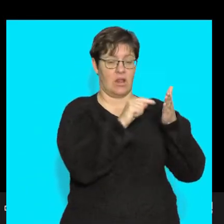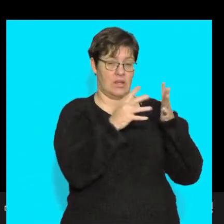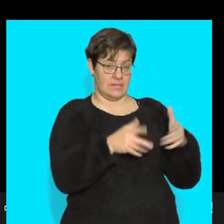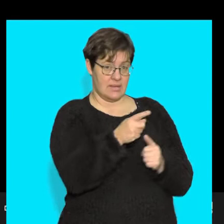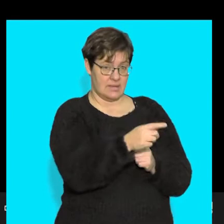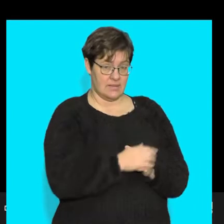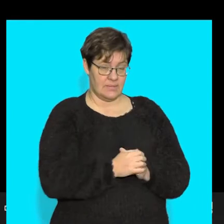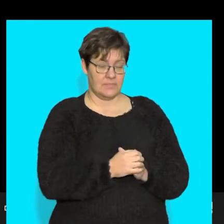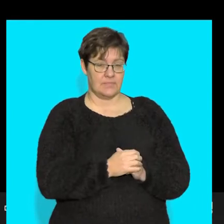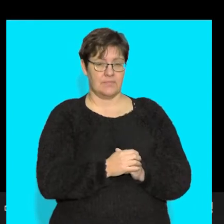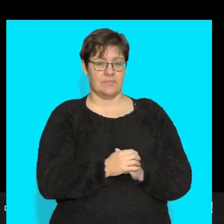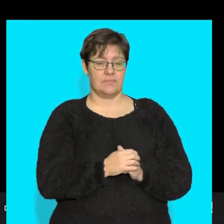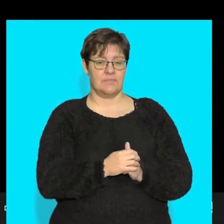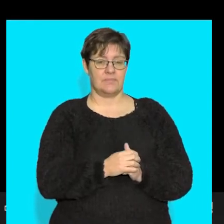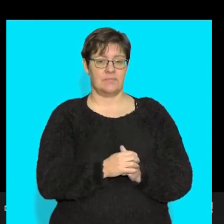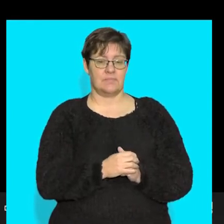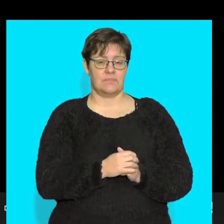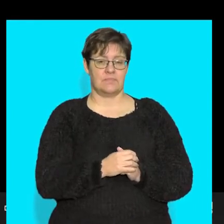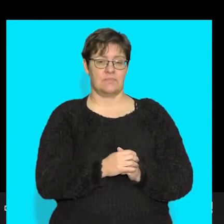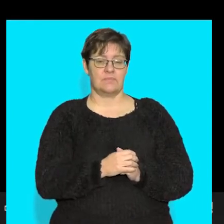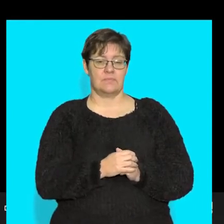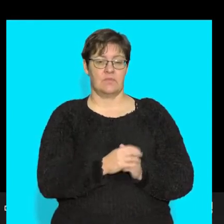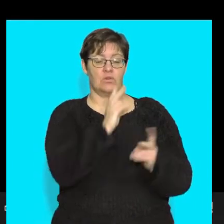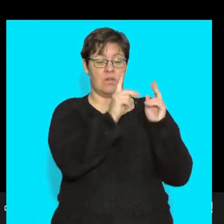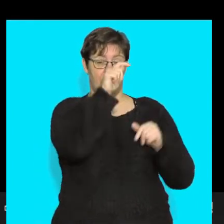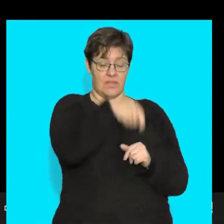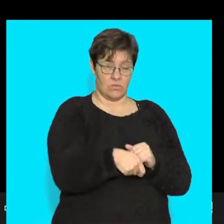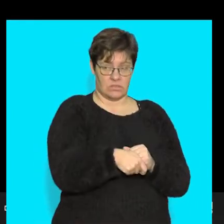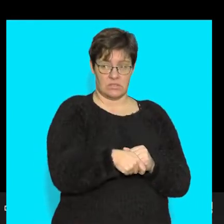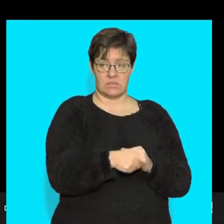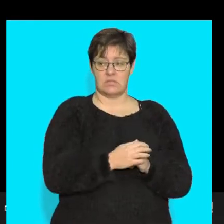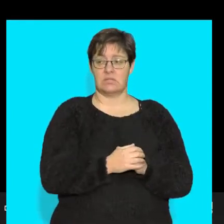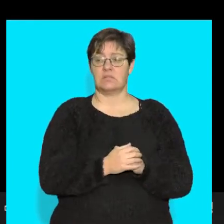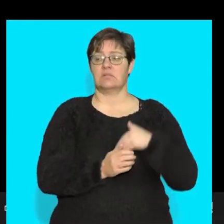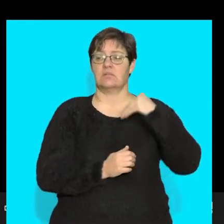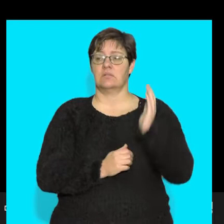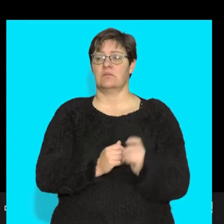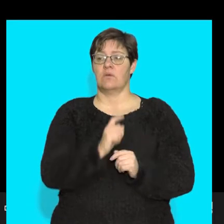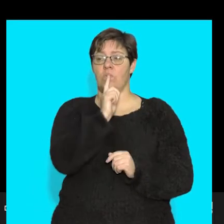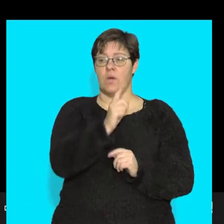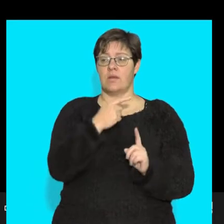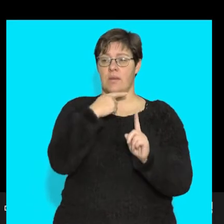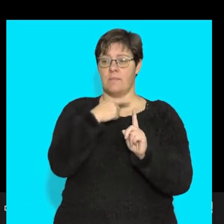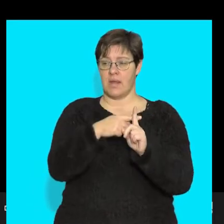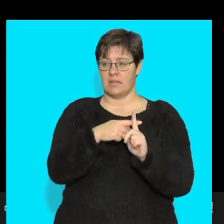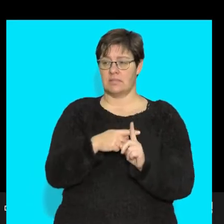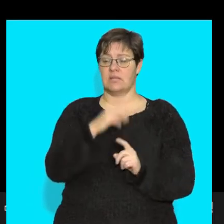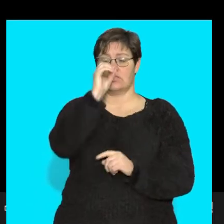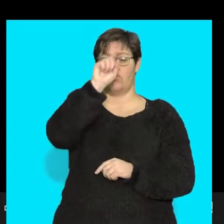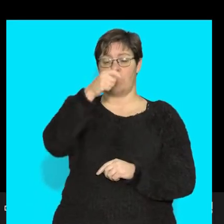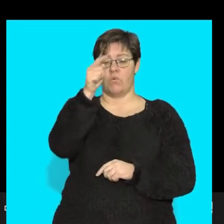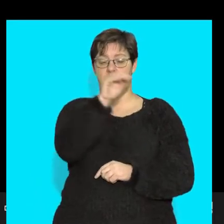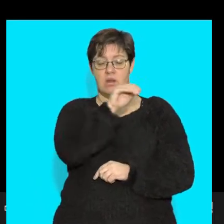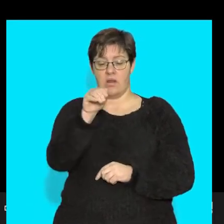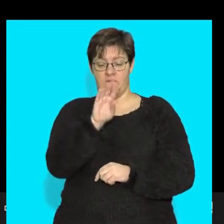say 12,000 into 1 plus 0.1 divided by 4,